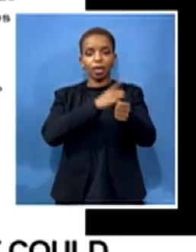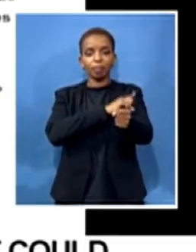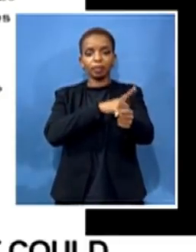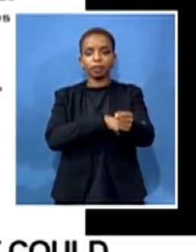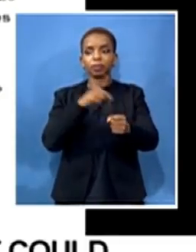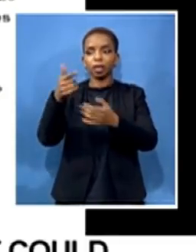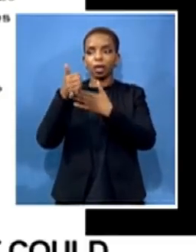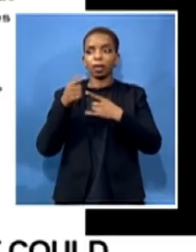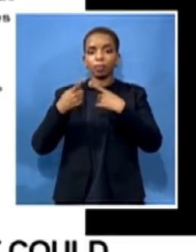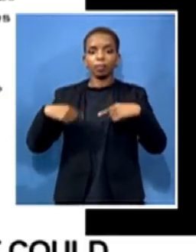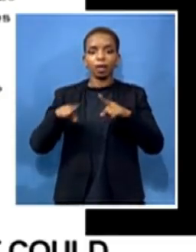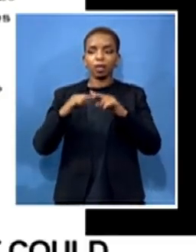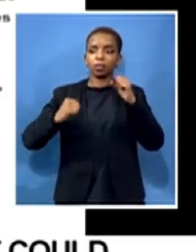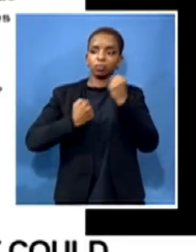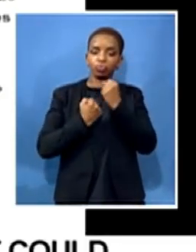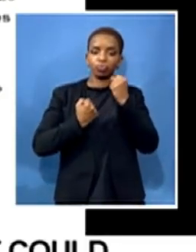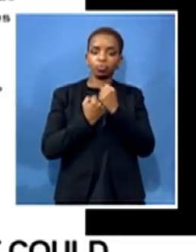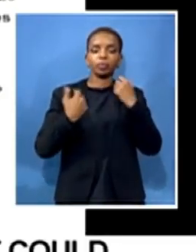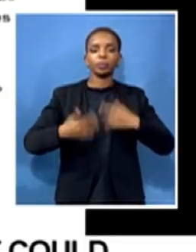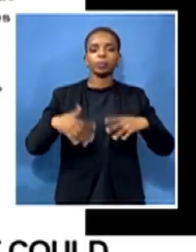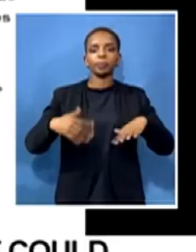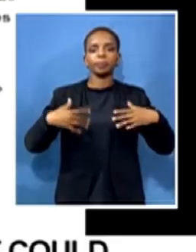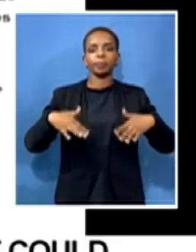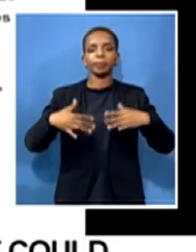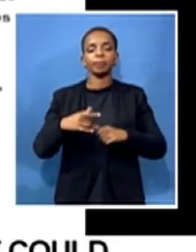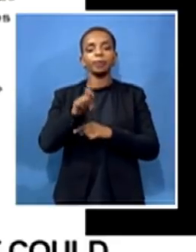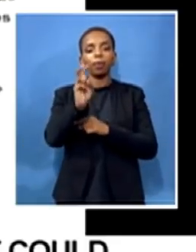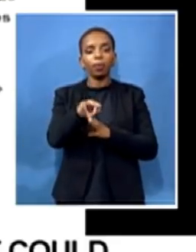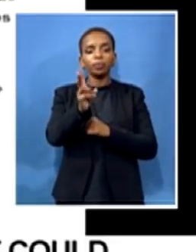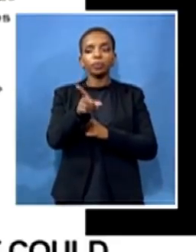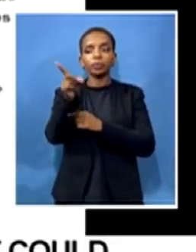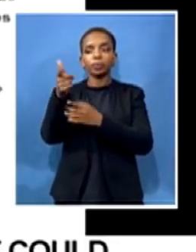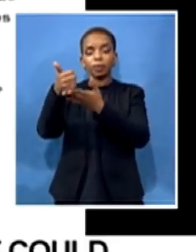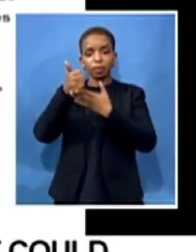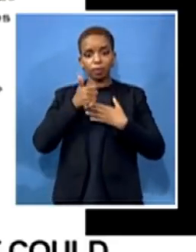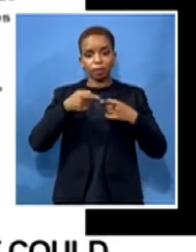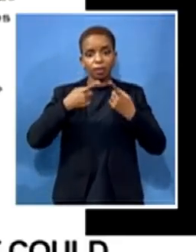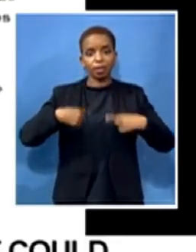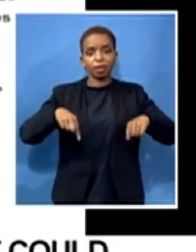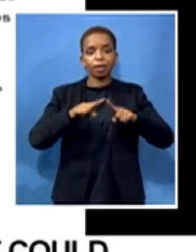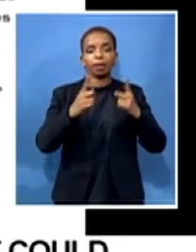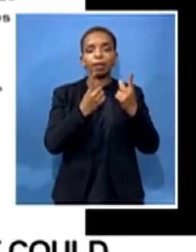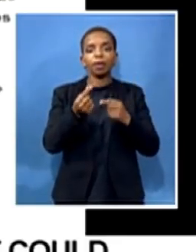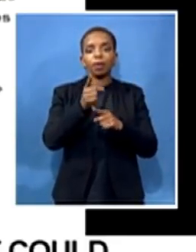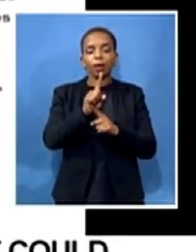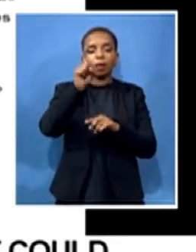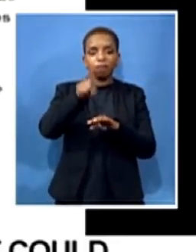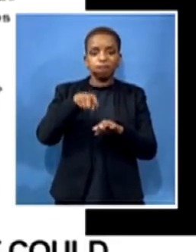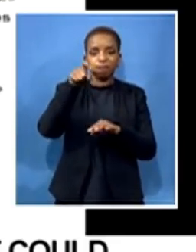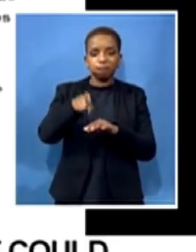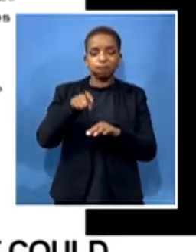And they are also assisting in drilling and equipping boreholes and refurbishing some of the